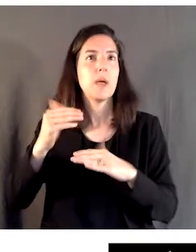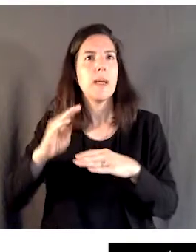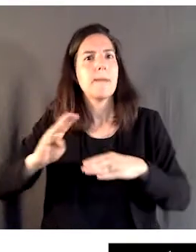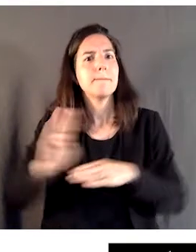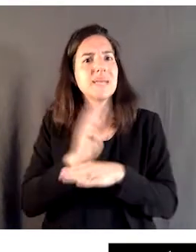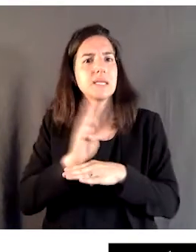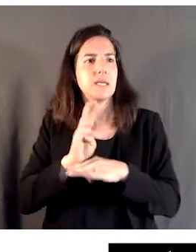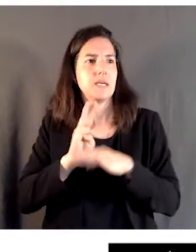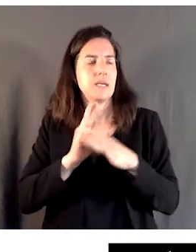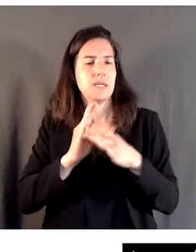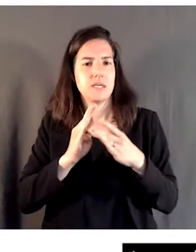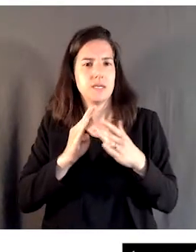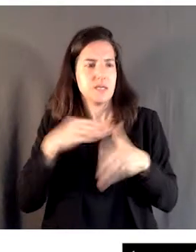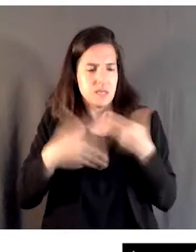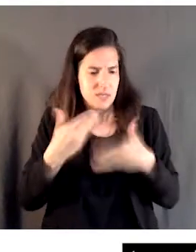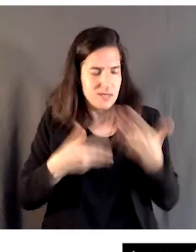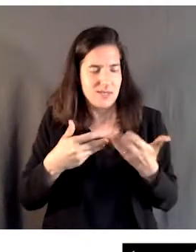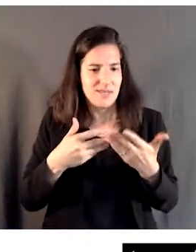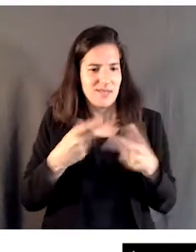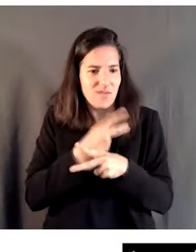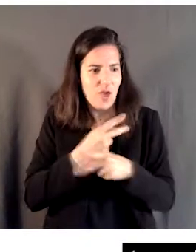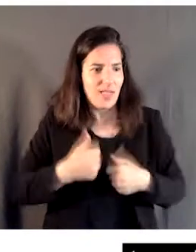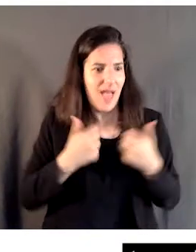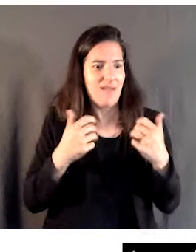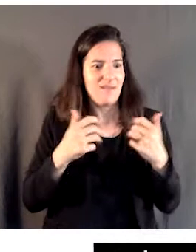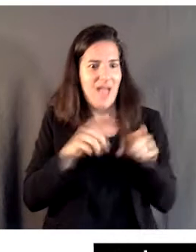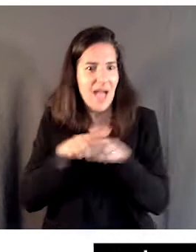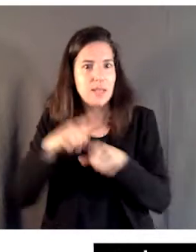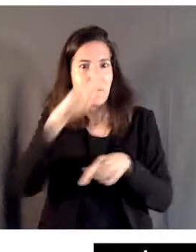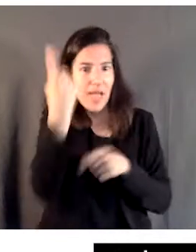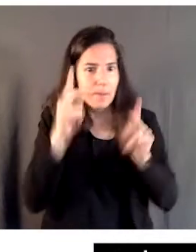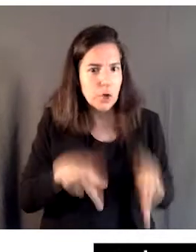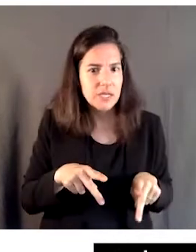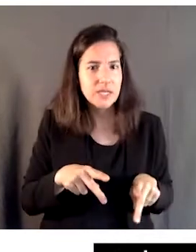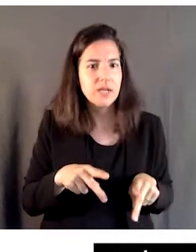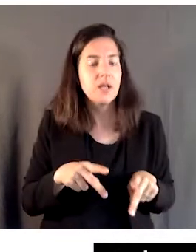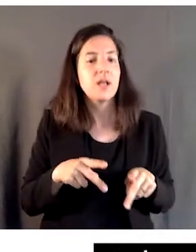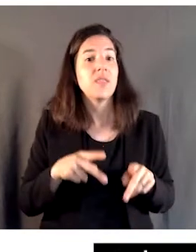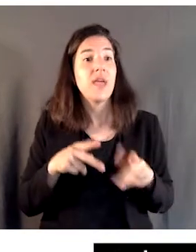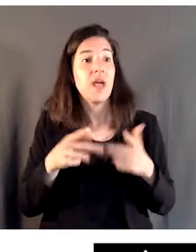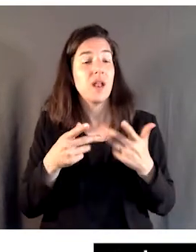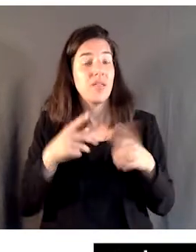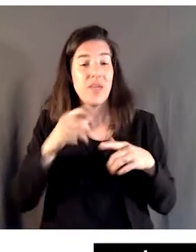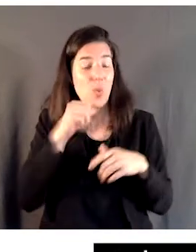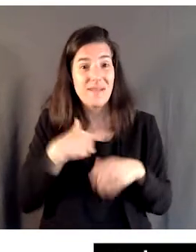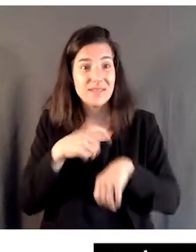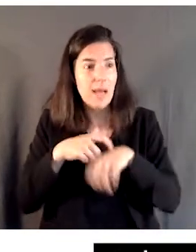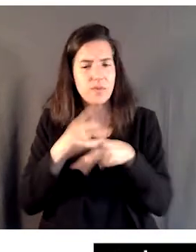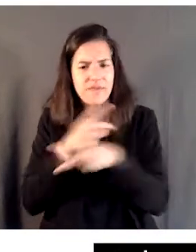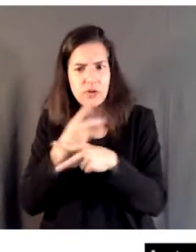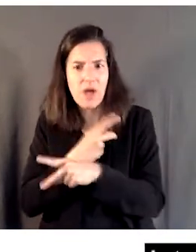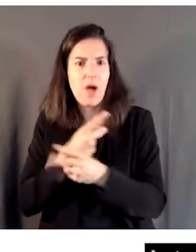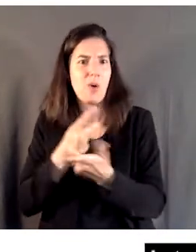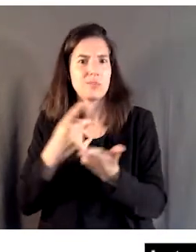to actually have a chance to acknowledge the disability that they're having, and maybe be that mental health. And so